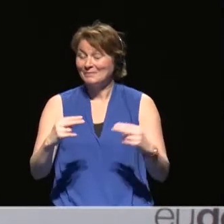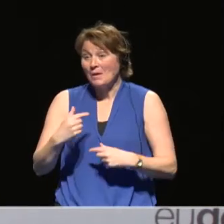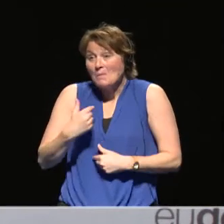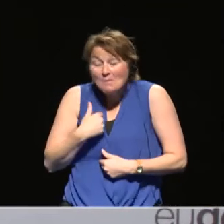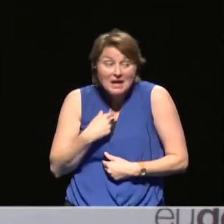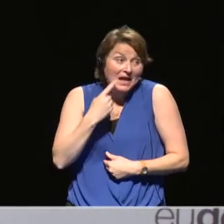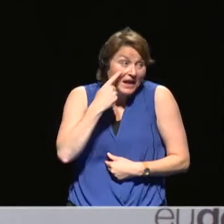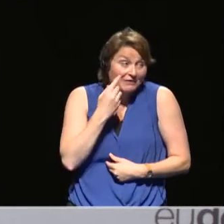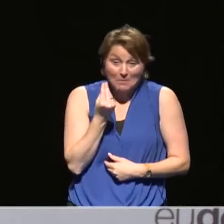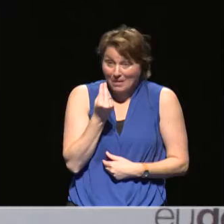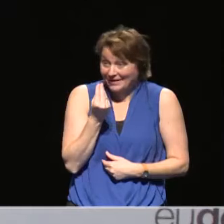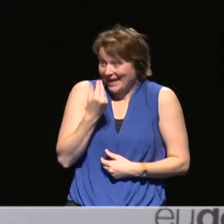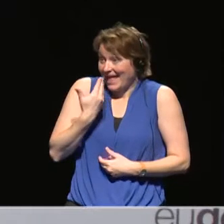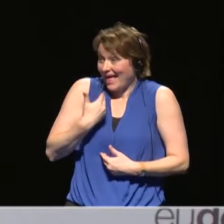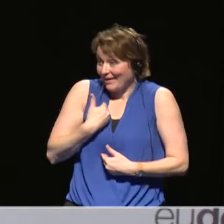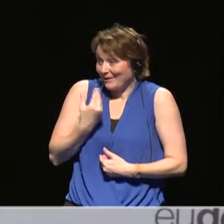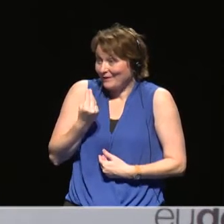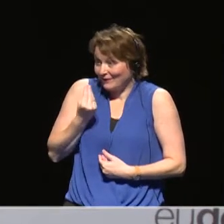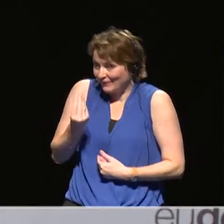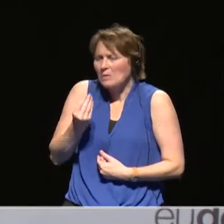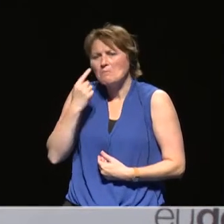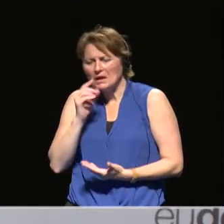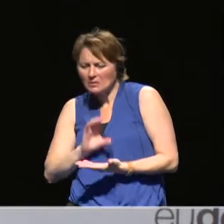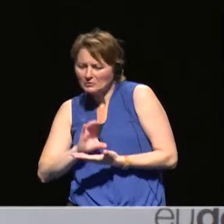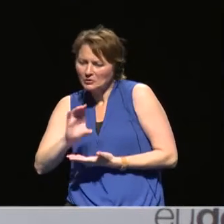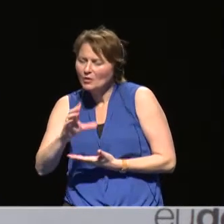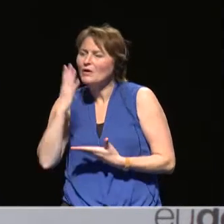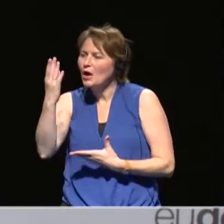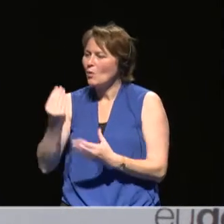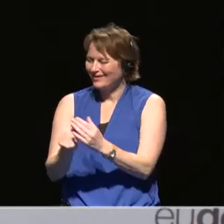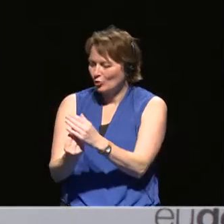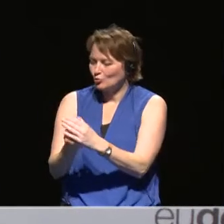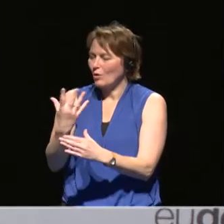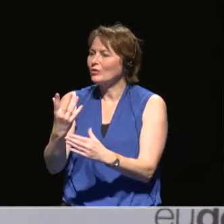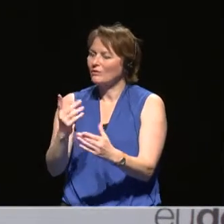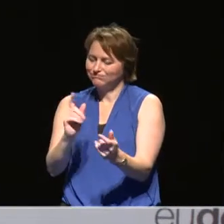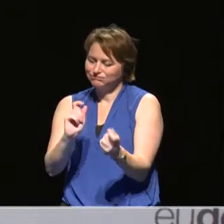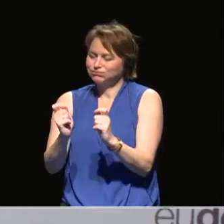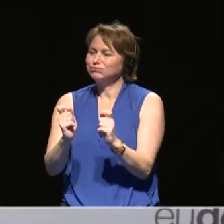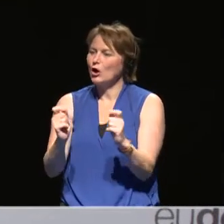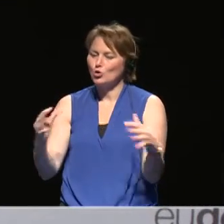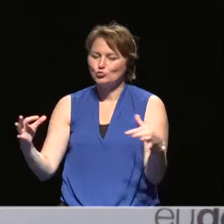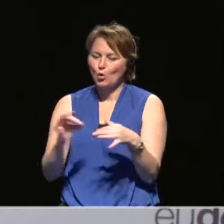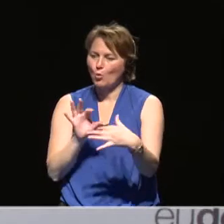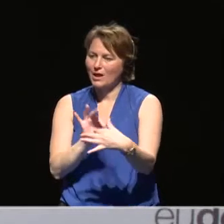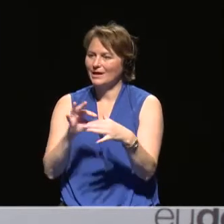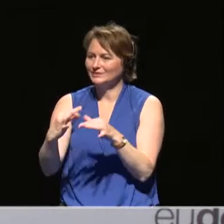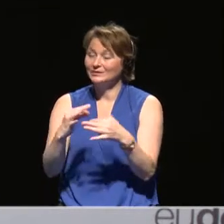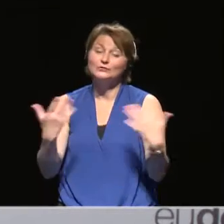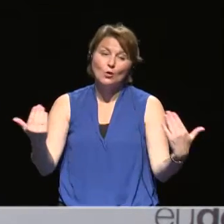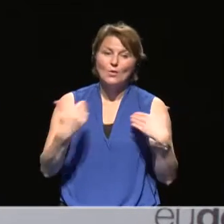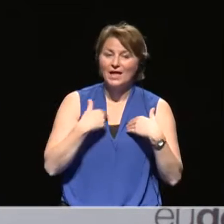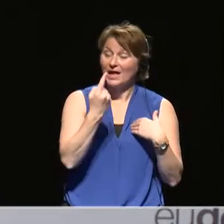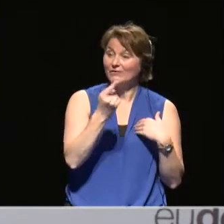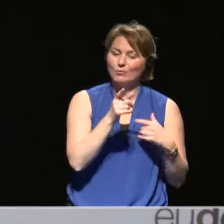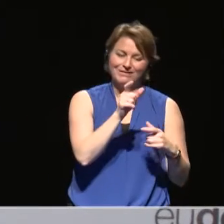probably invest in if I were a donor was trying to support the growth of reform coalitions that actually bring together civil society, the